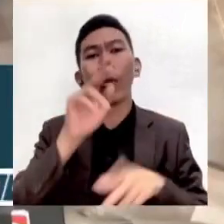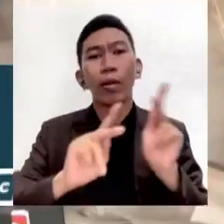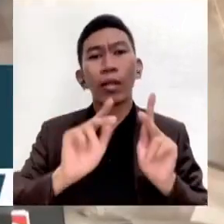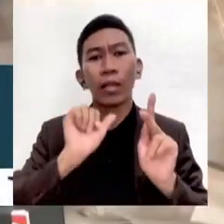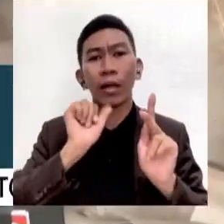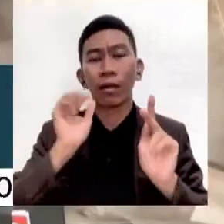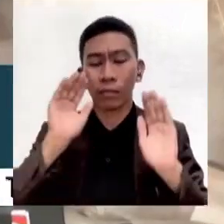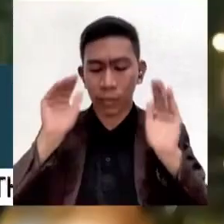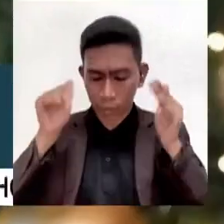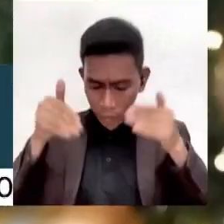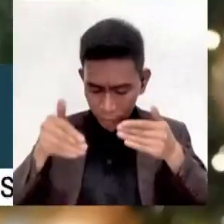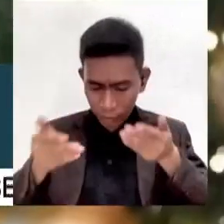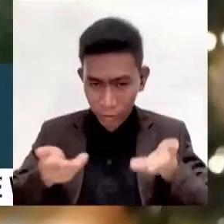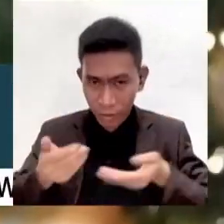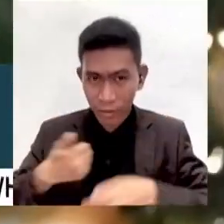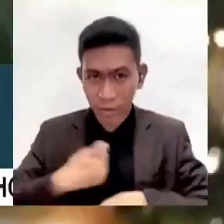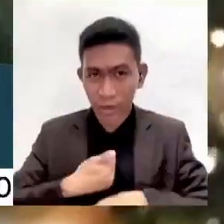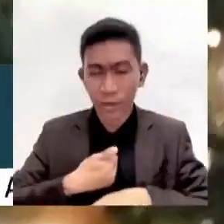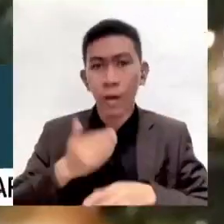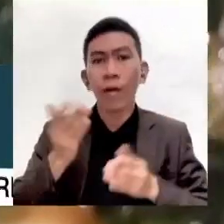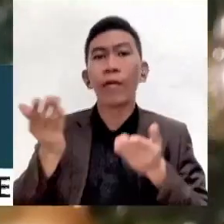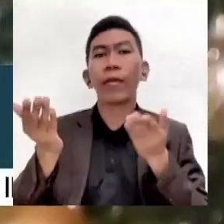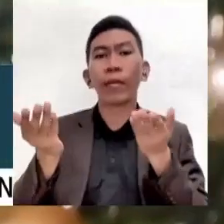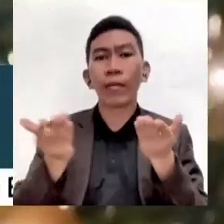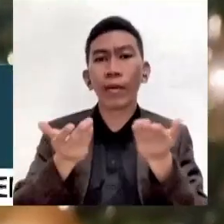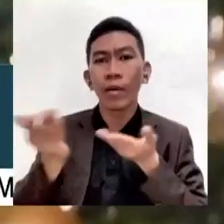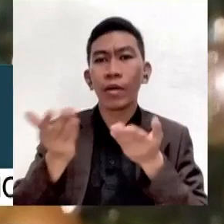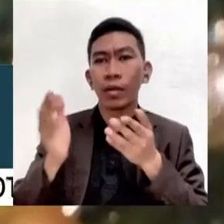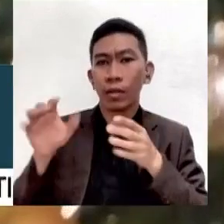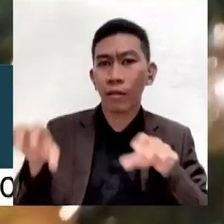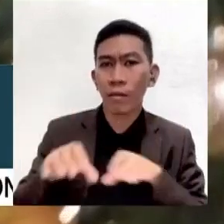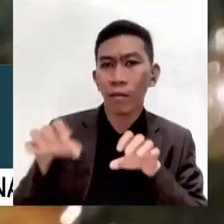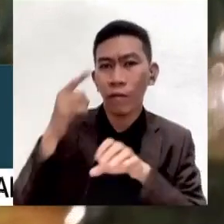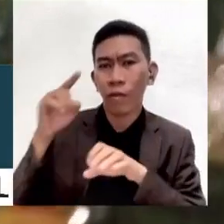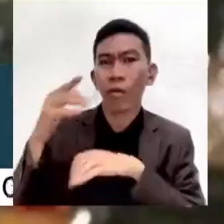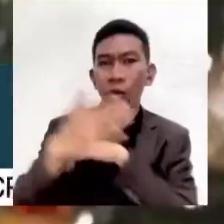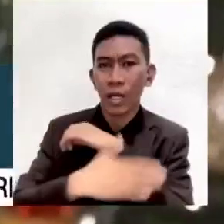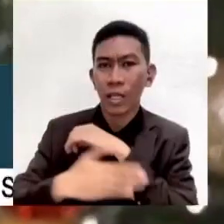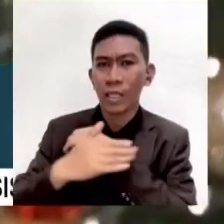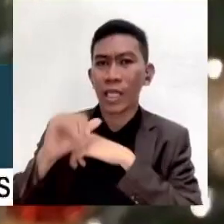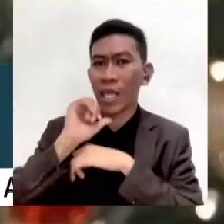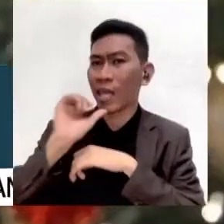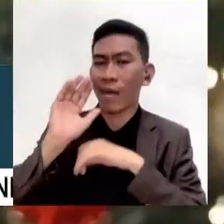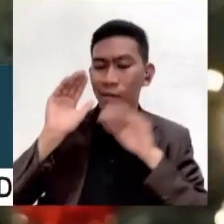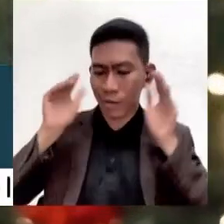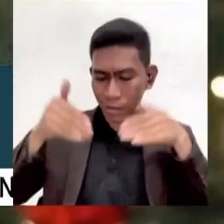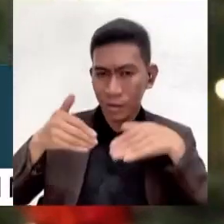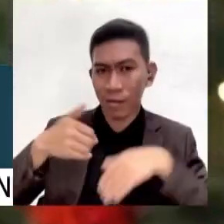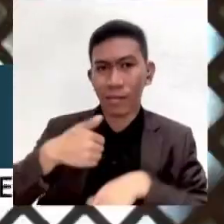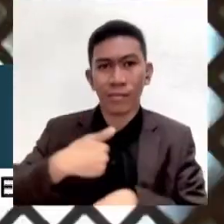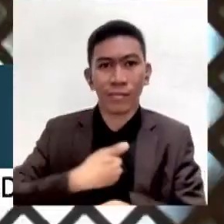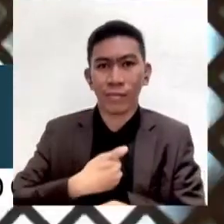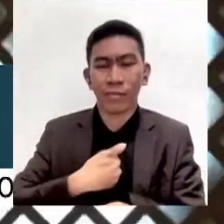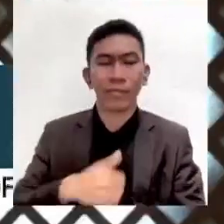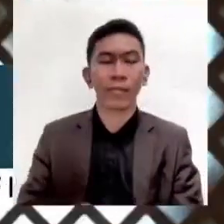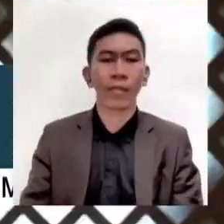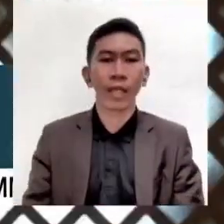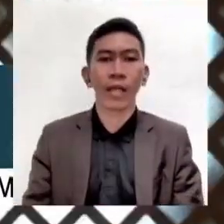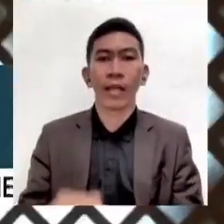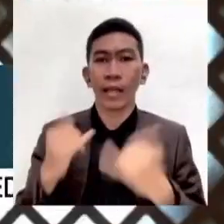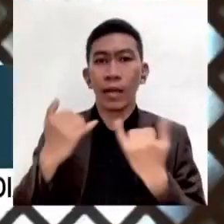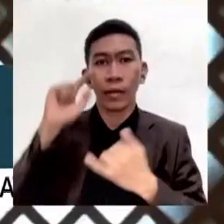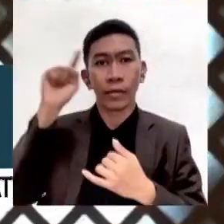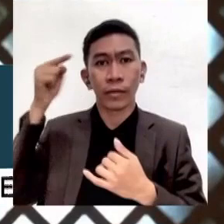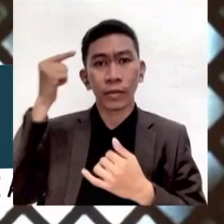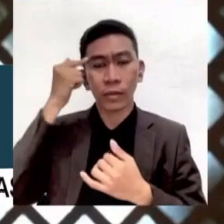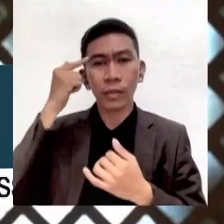are working for the country, not for ourselves. So far, the government has yet to fully consume its 5.2